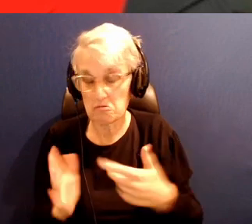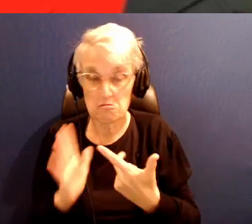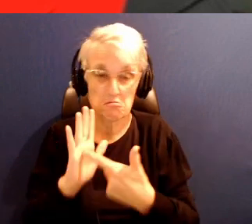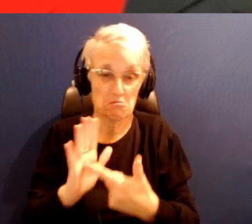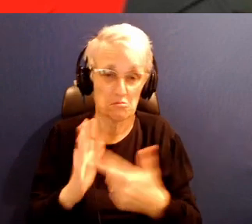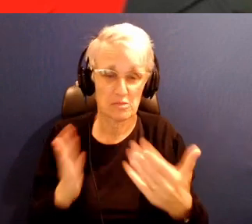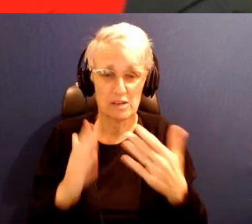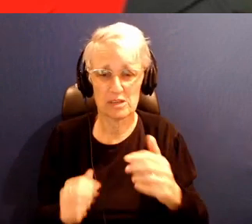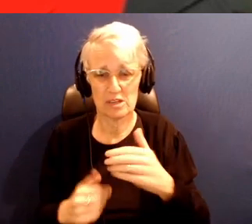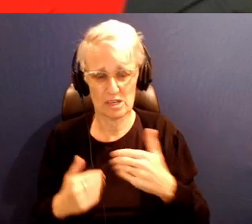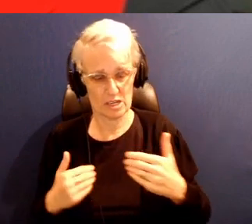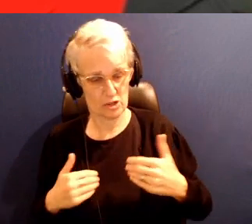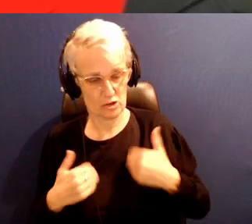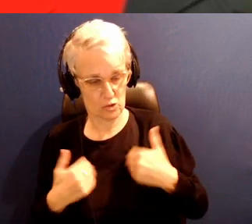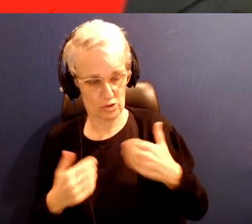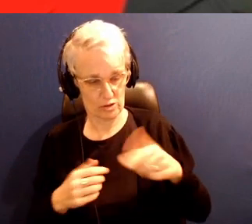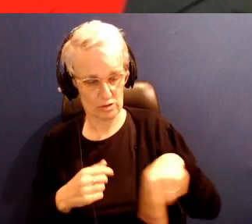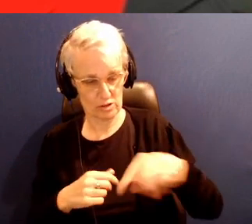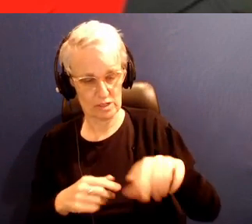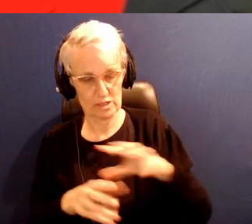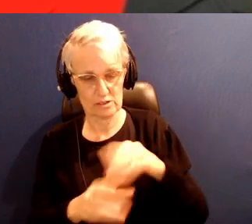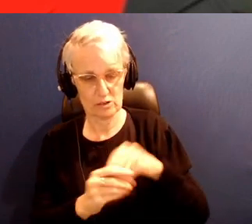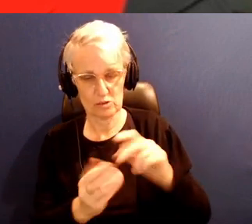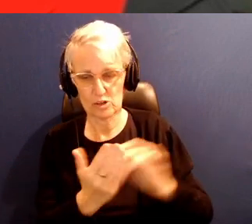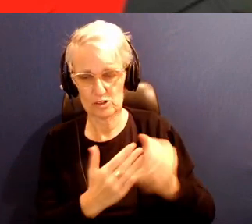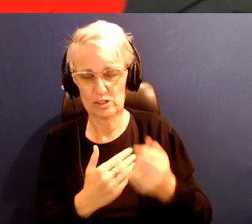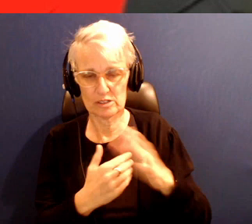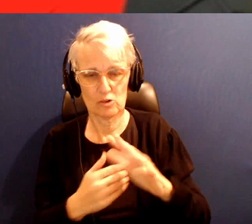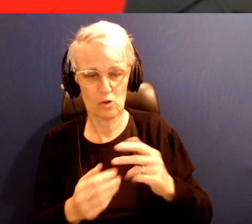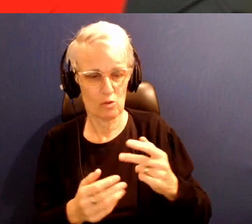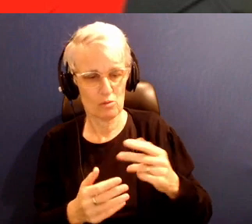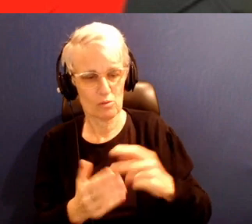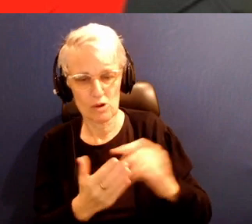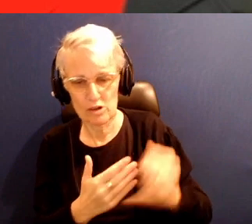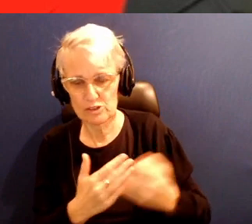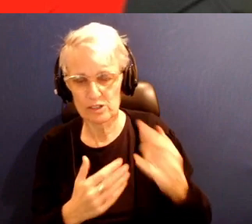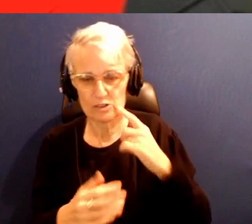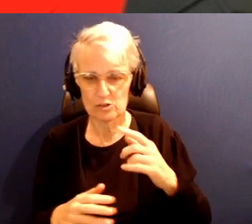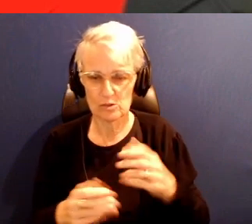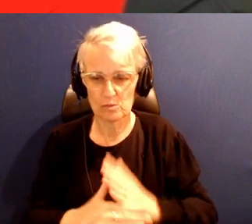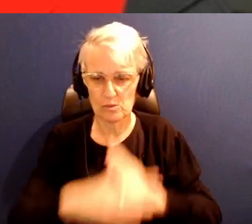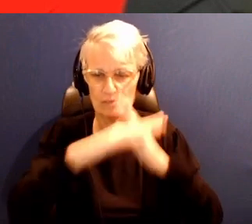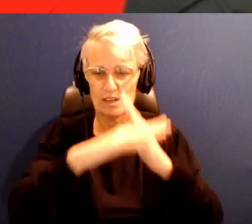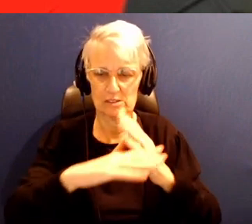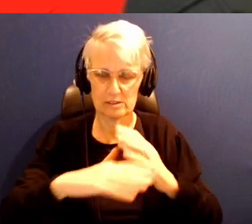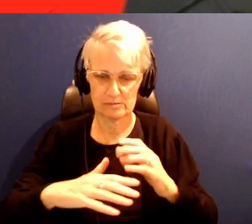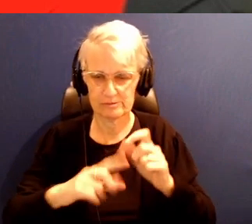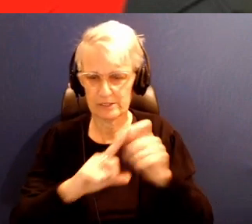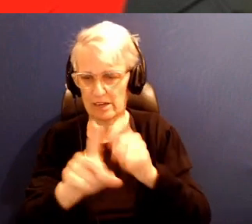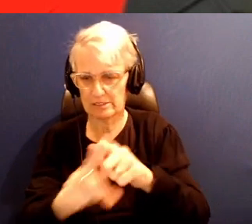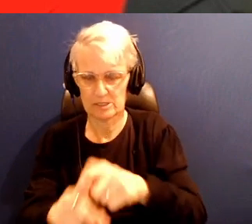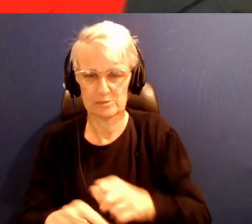into consideration the youth targeted by the project in your policy or protocol to prevent and address such